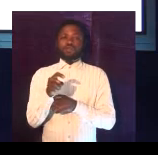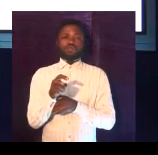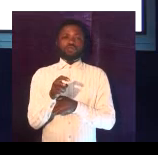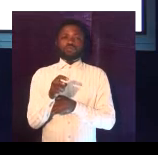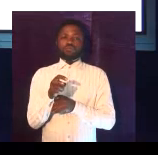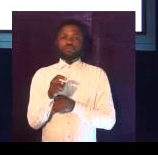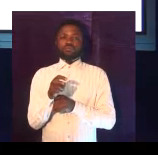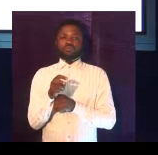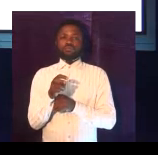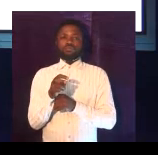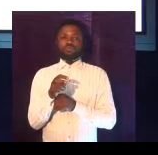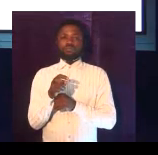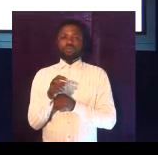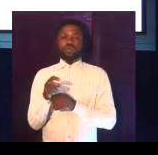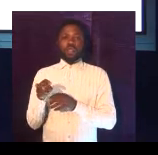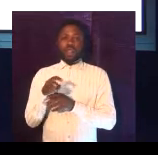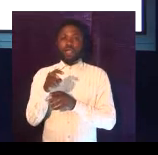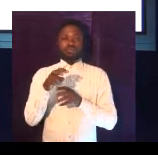Excursion.